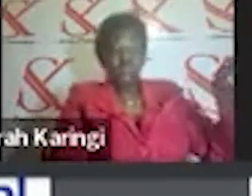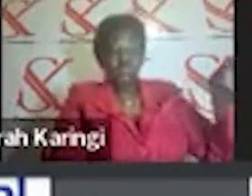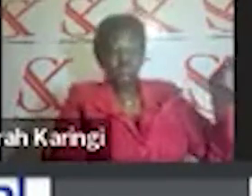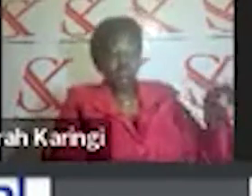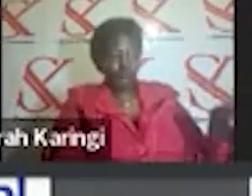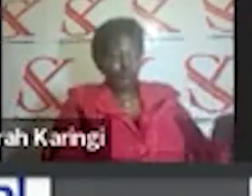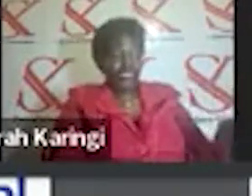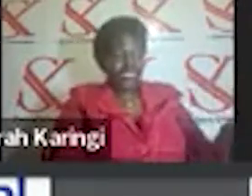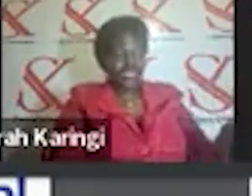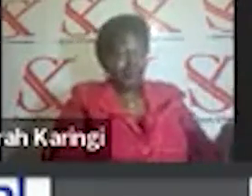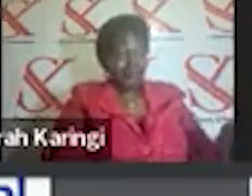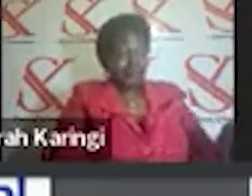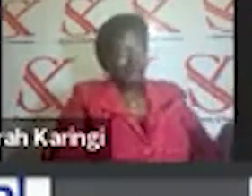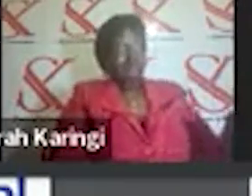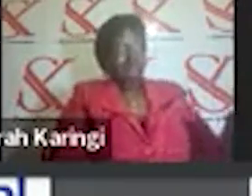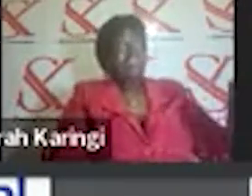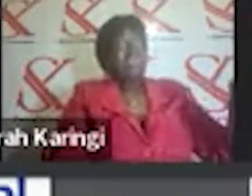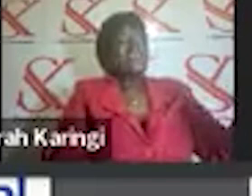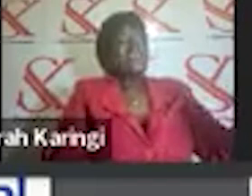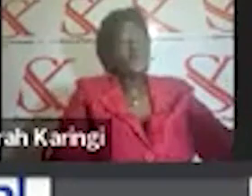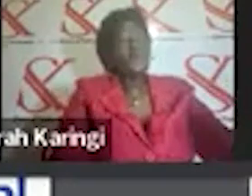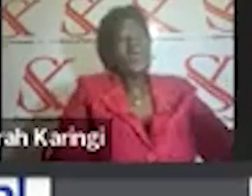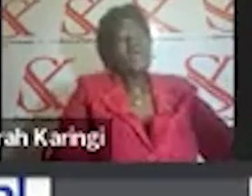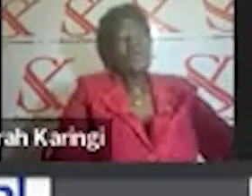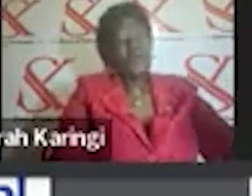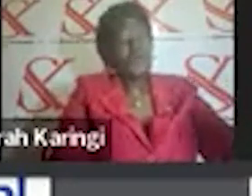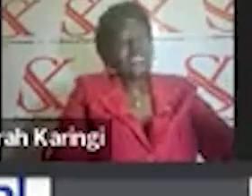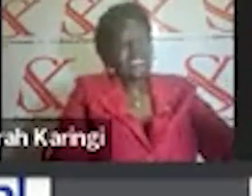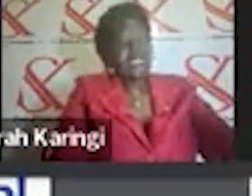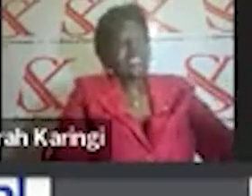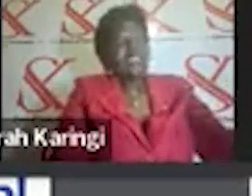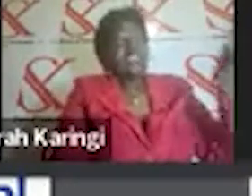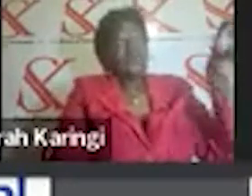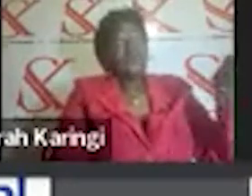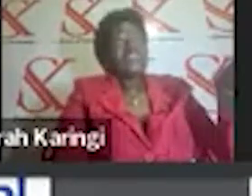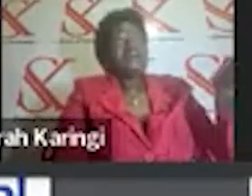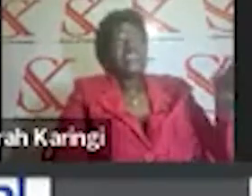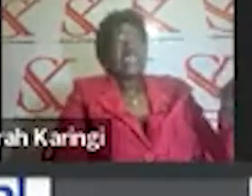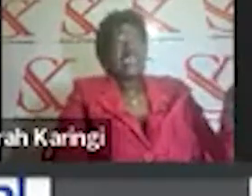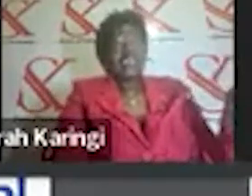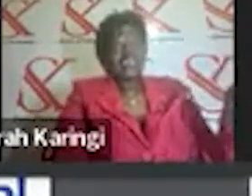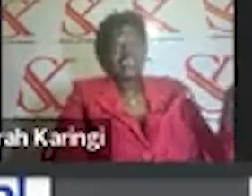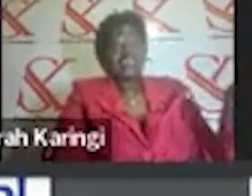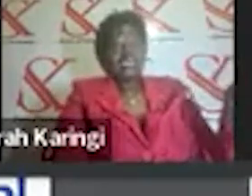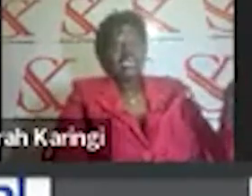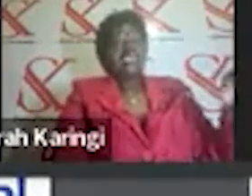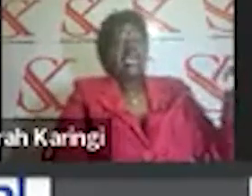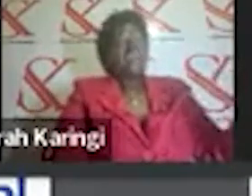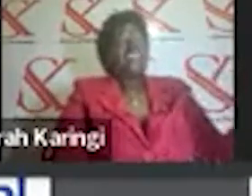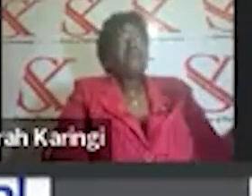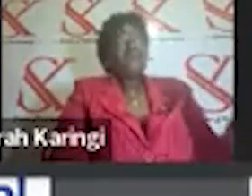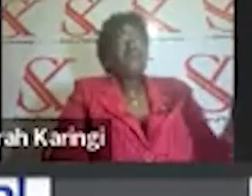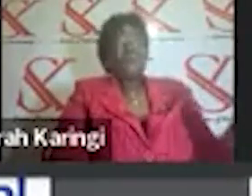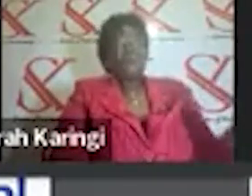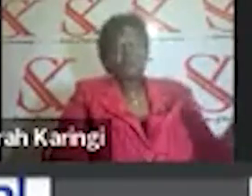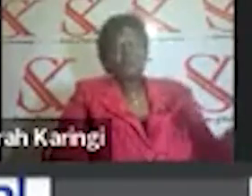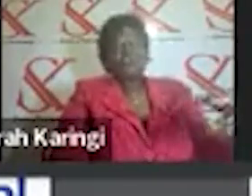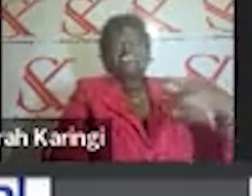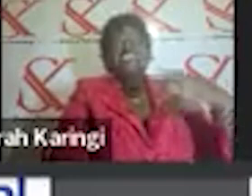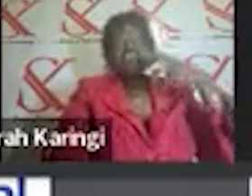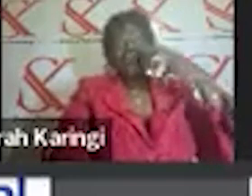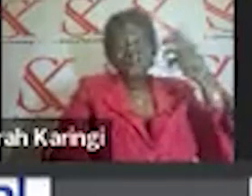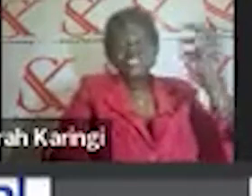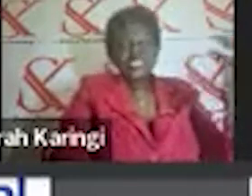hustle can also give you a lot of business. And so you have to always think, what are my talents? And how can I make use of